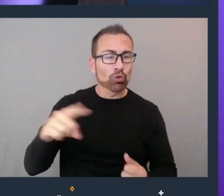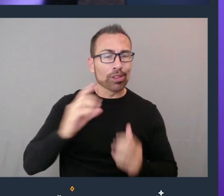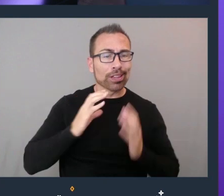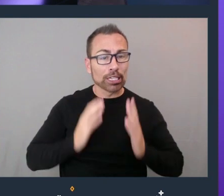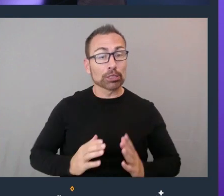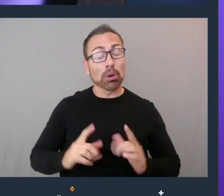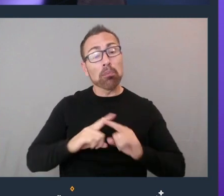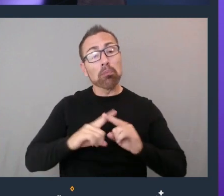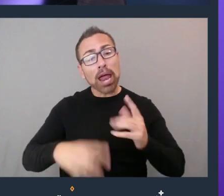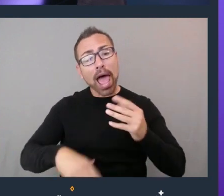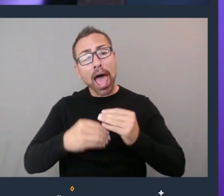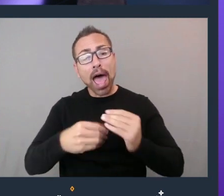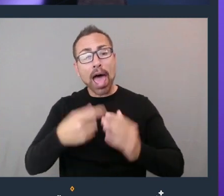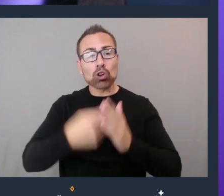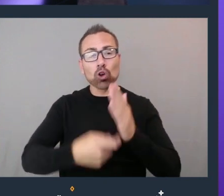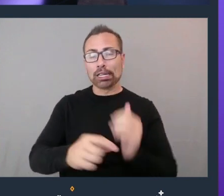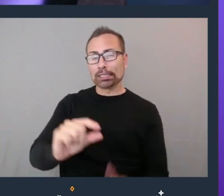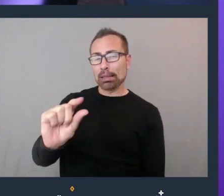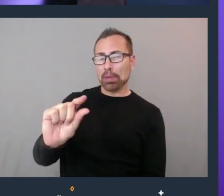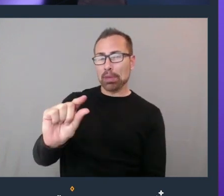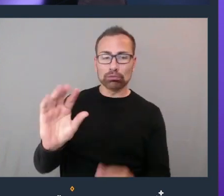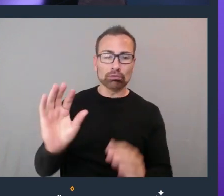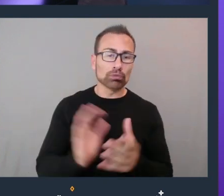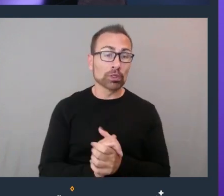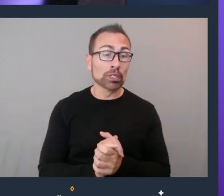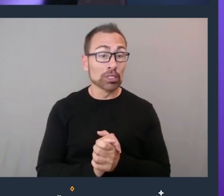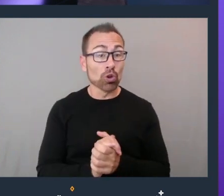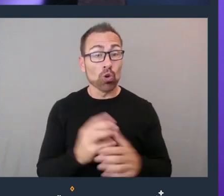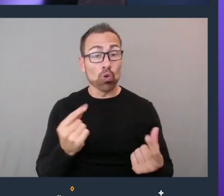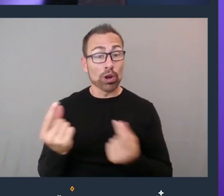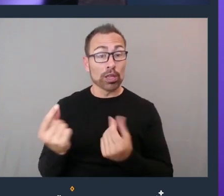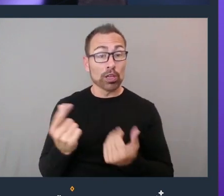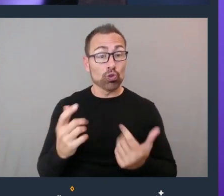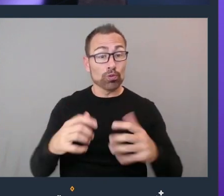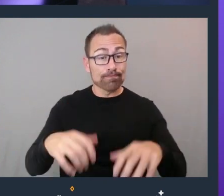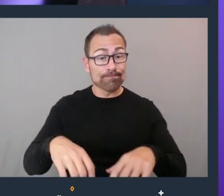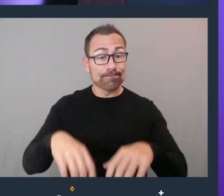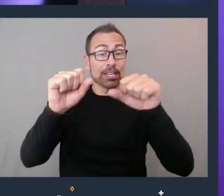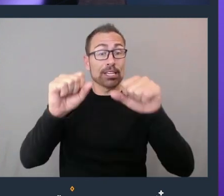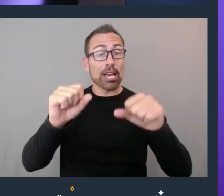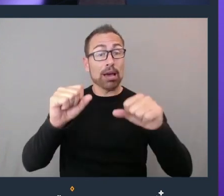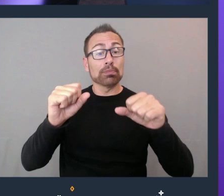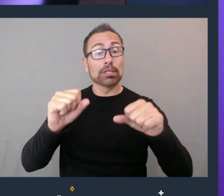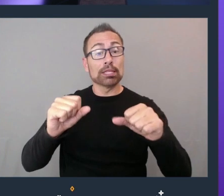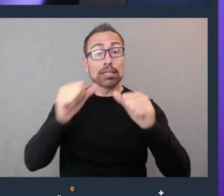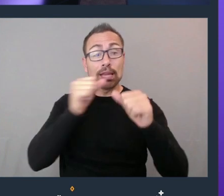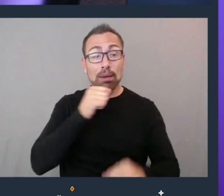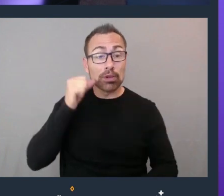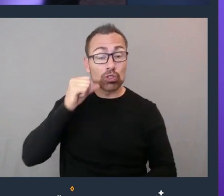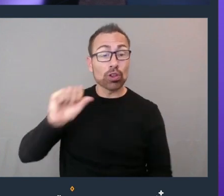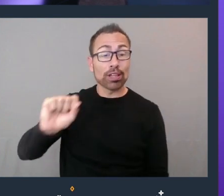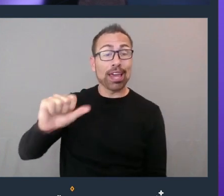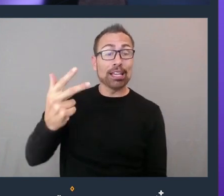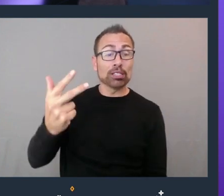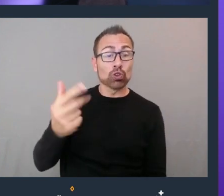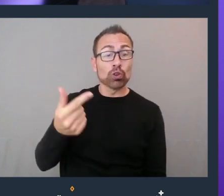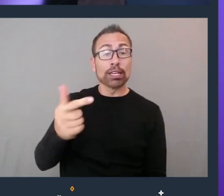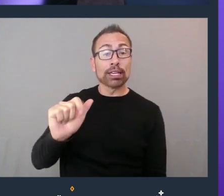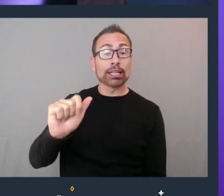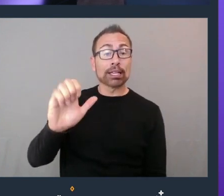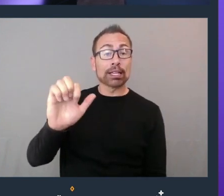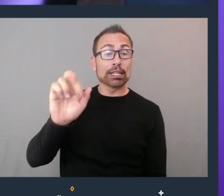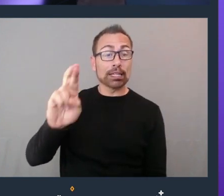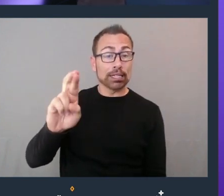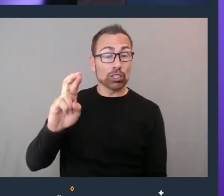and optimize the cost, Snap adopted Amazon S3 Glacier Instant Retrieval, again, designed to deliver low-cost storage